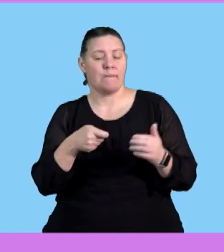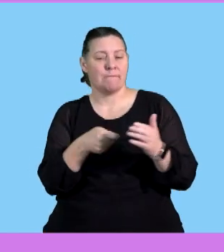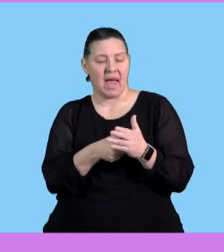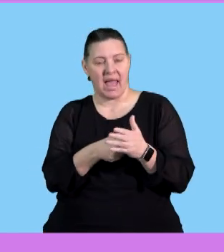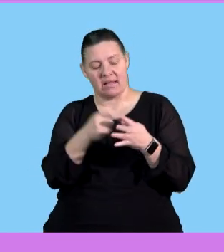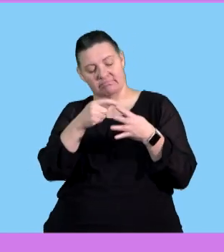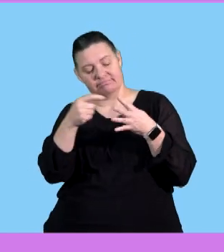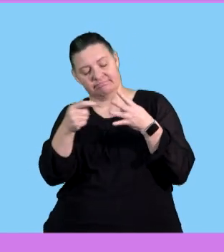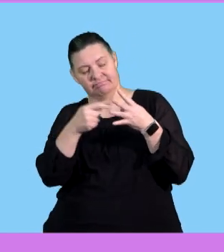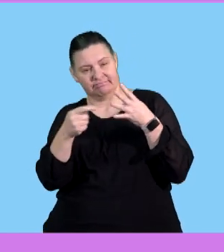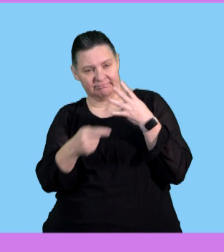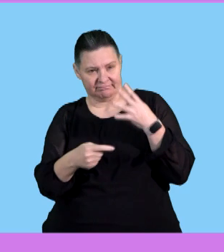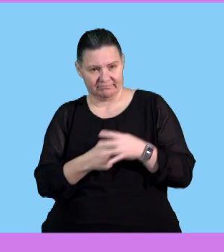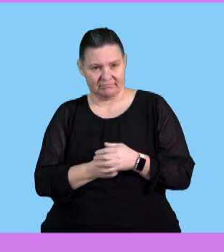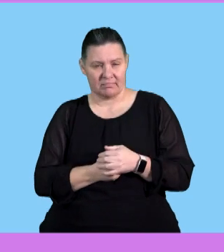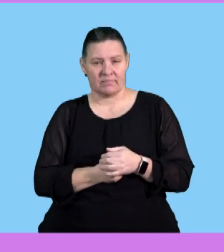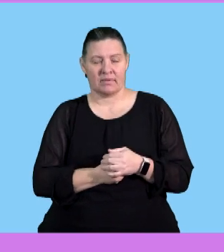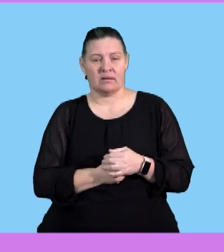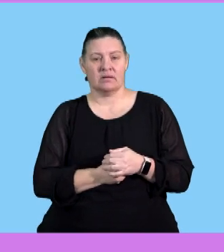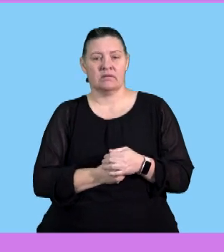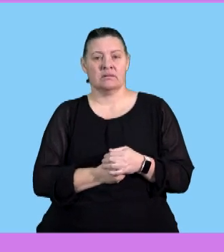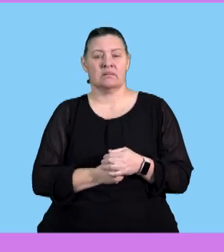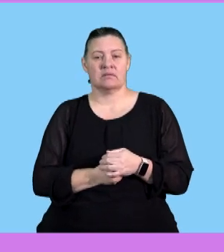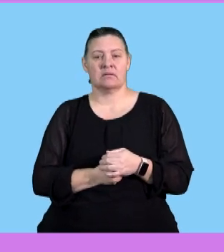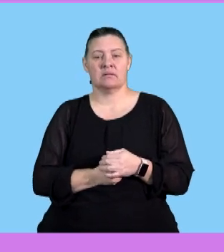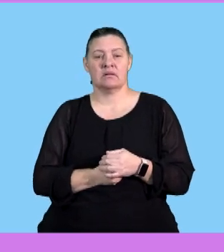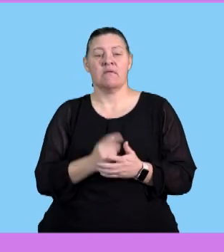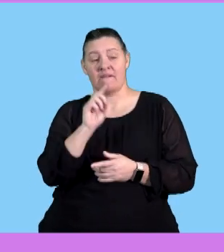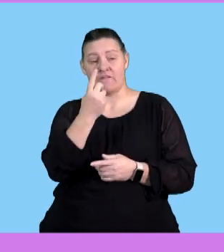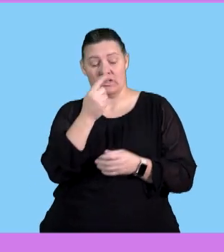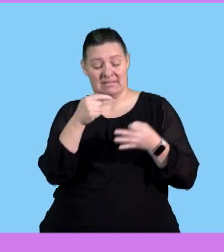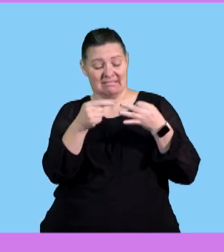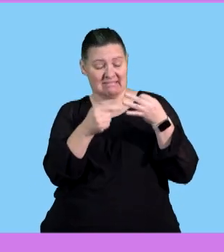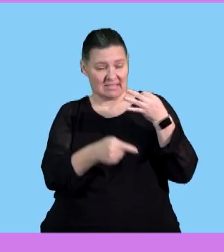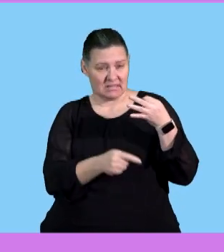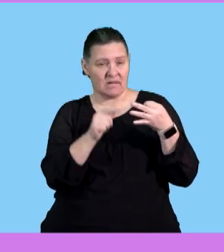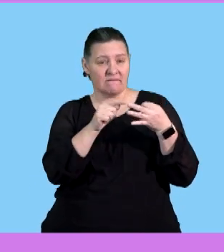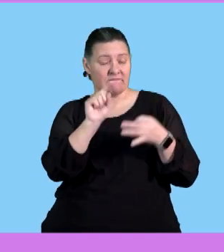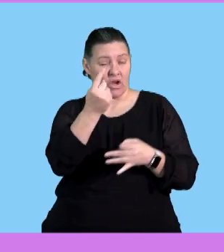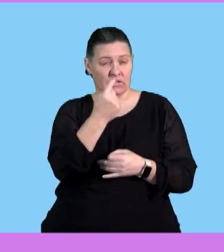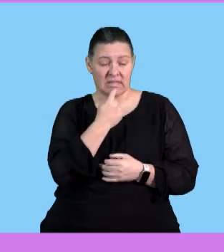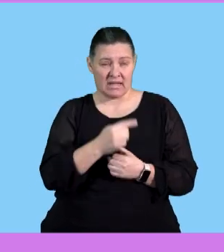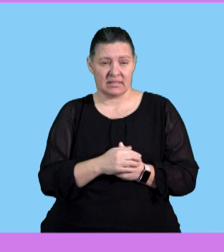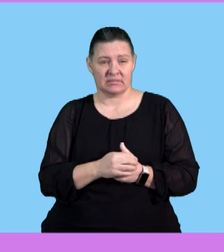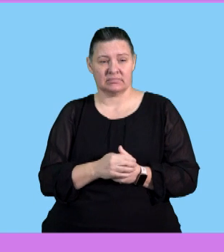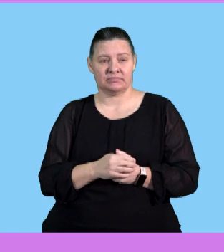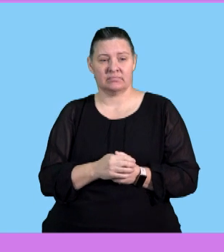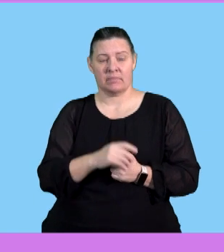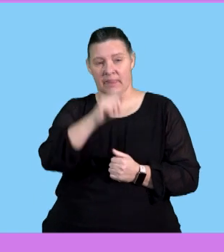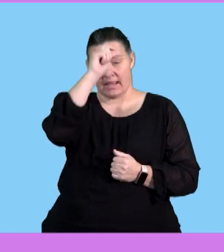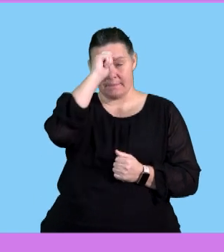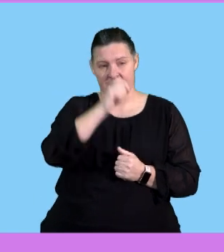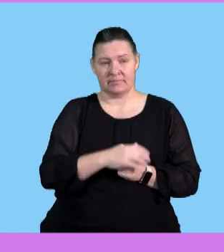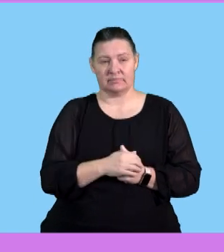VAT when buying all these items. So looking at our first item, we have